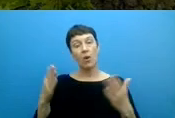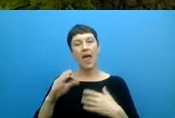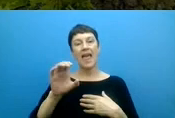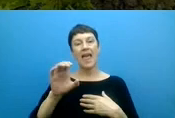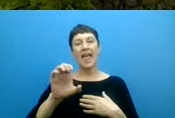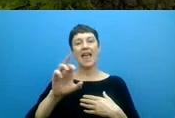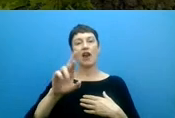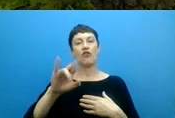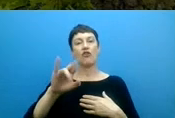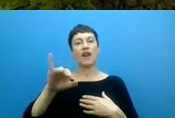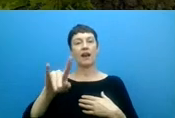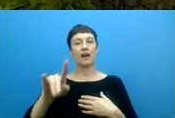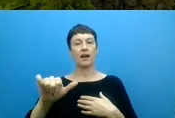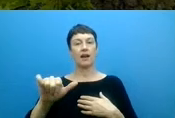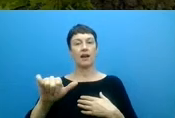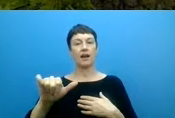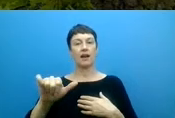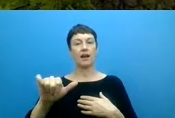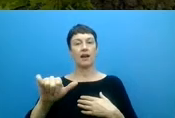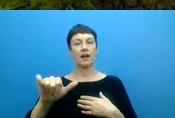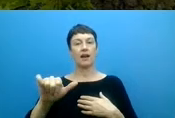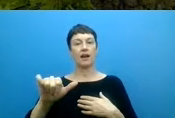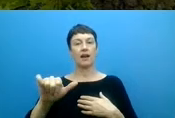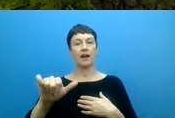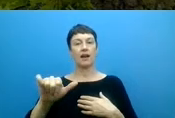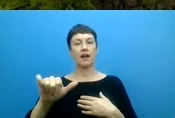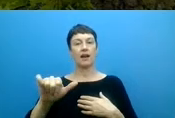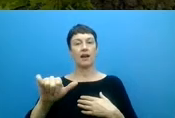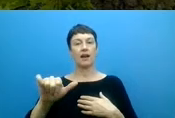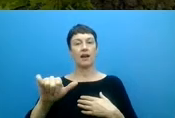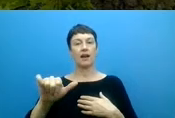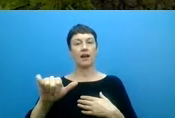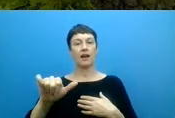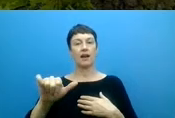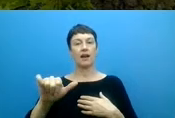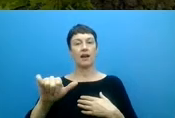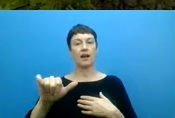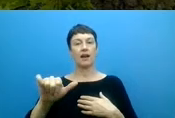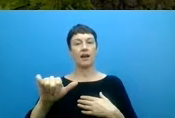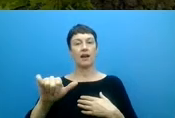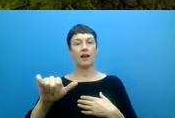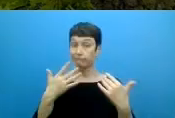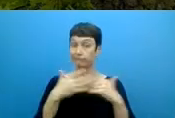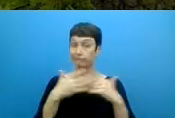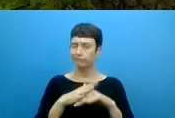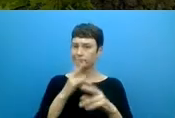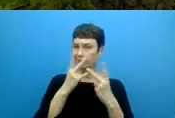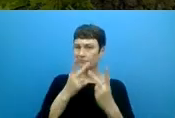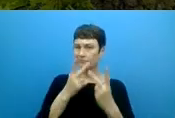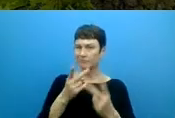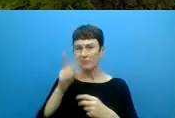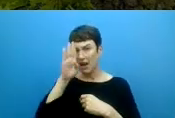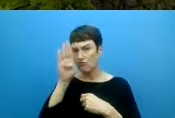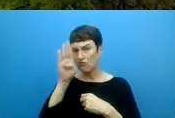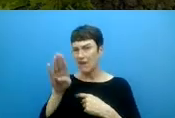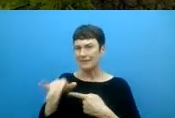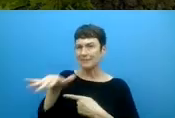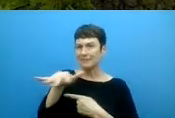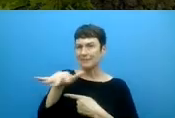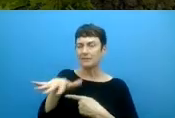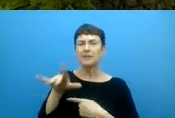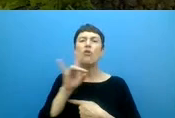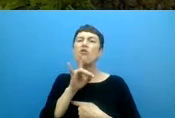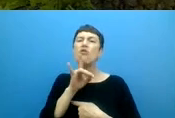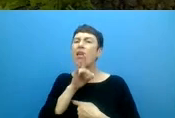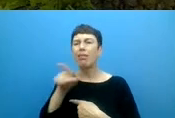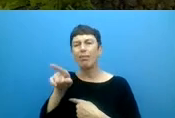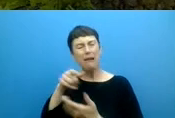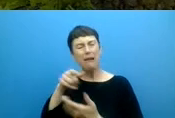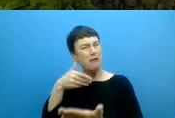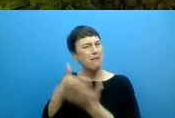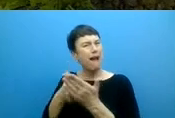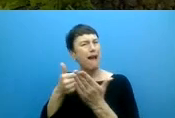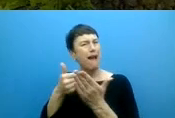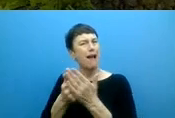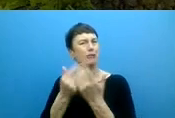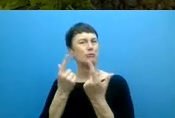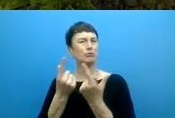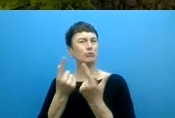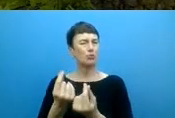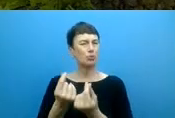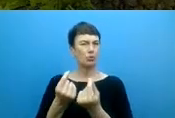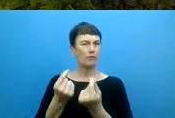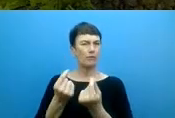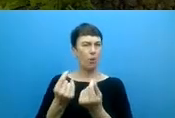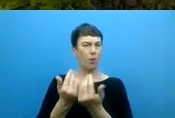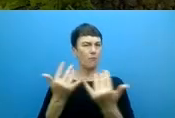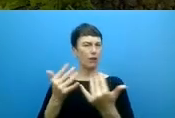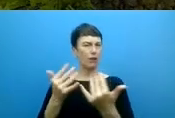Great. So we'll be talking about some practical things residences can do to navigate the multilingual space.